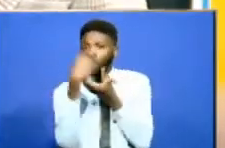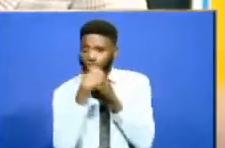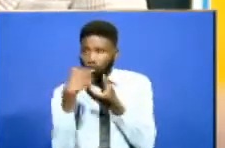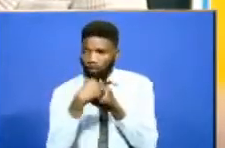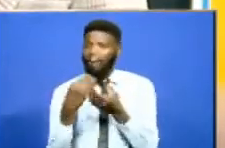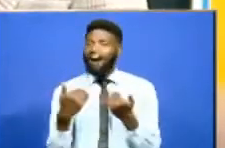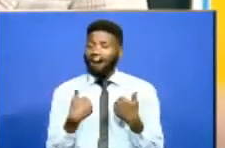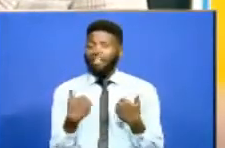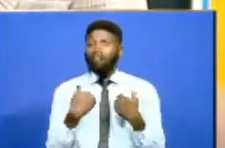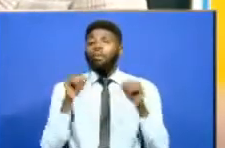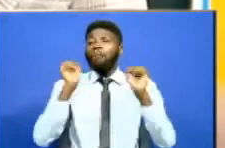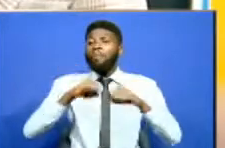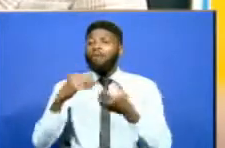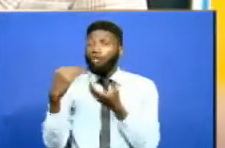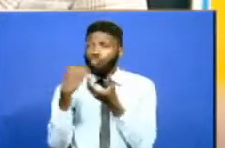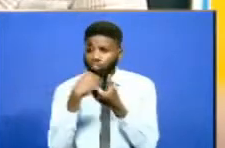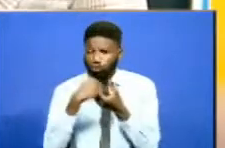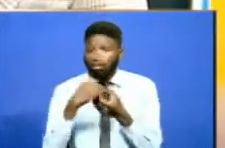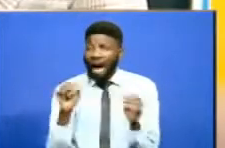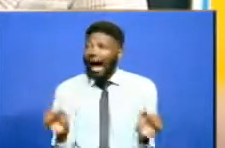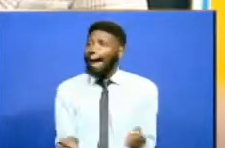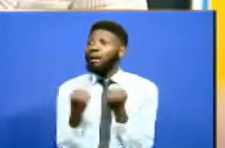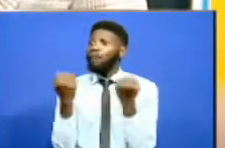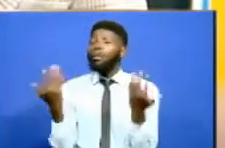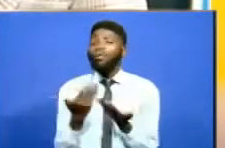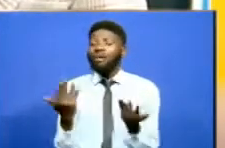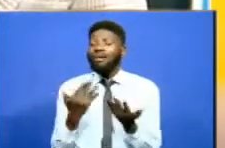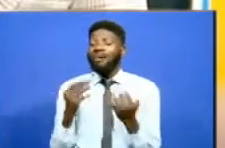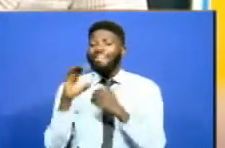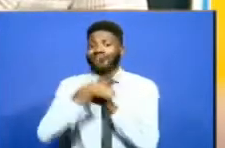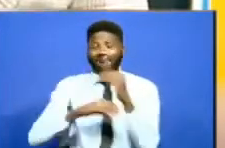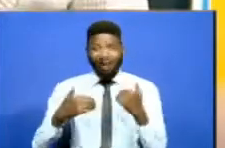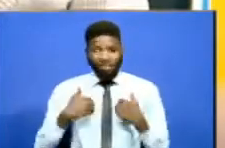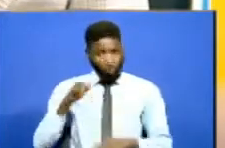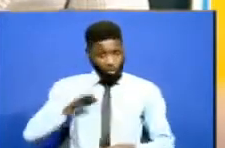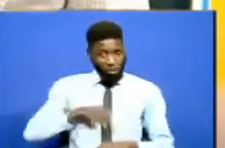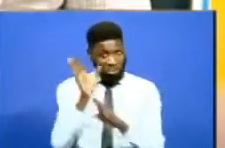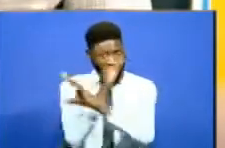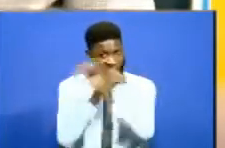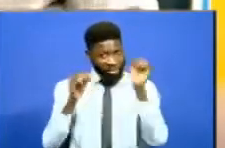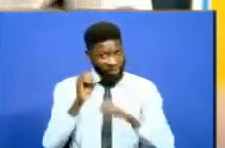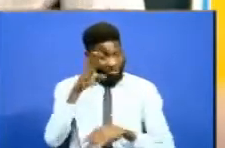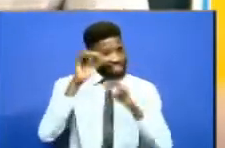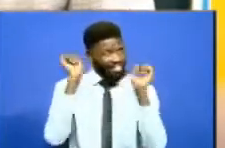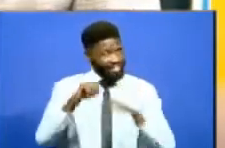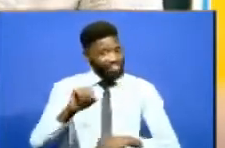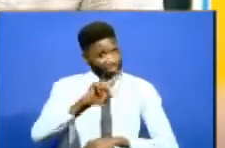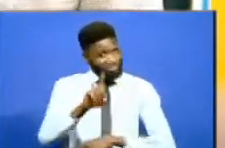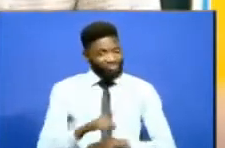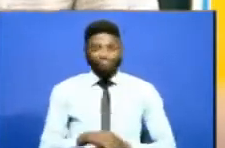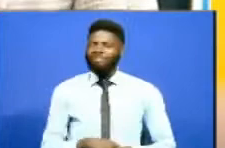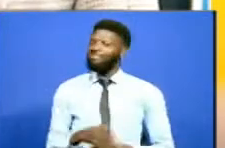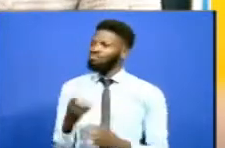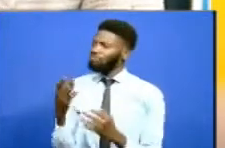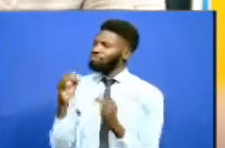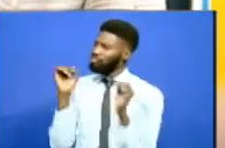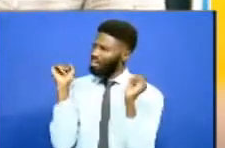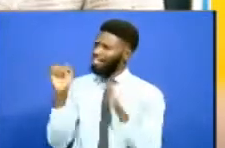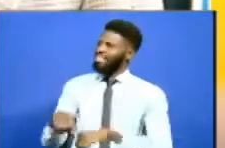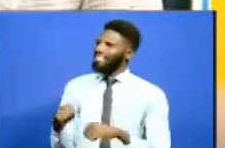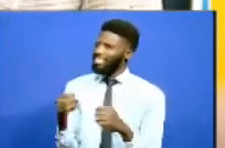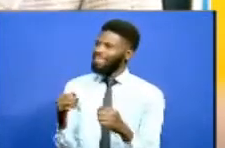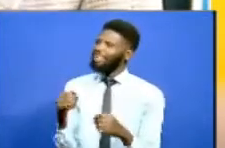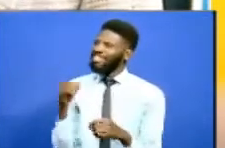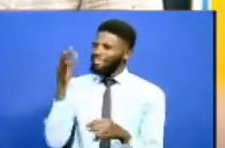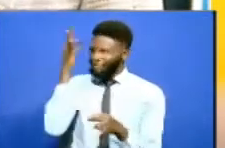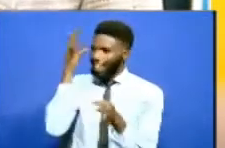this inclusivity ever get to a point where this country will have a woman president? Absolutely. Can we get there? Or am I becoming